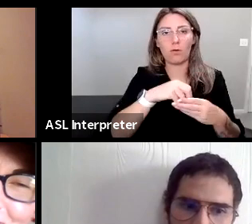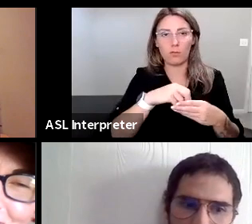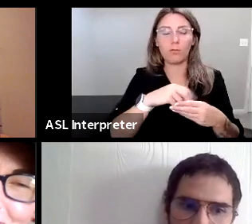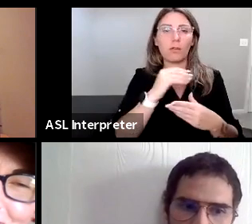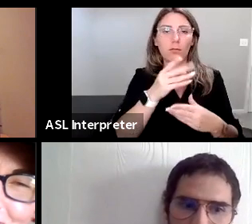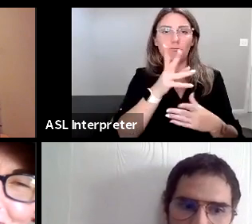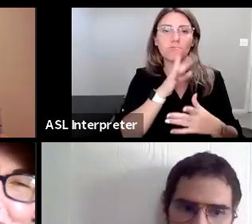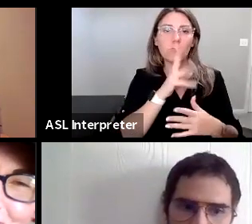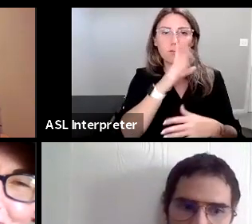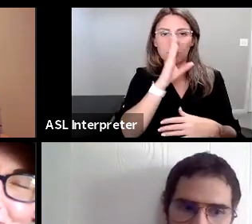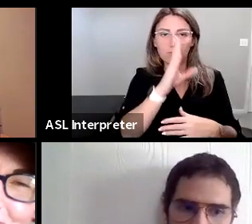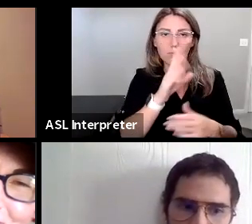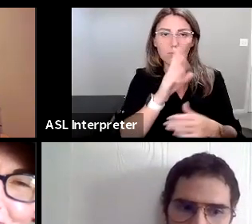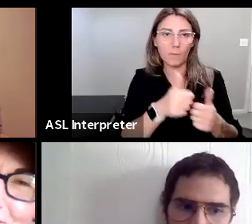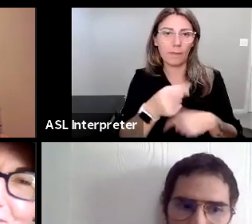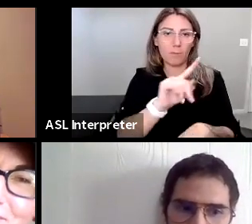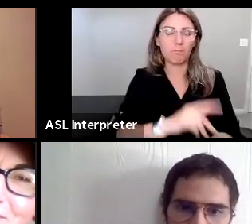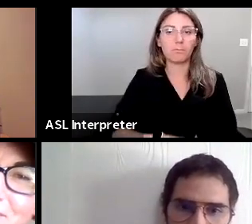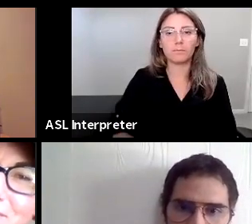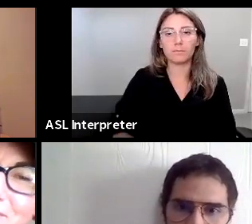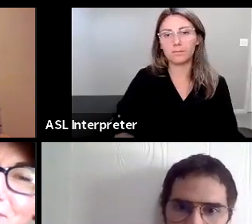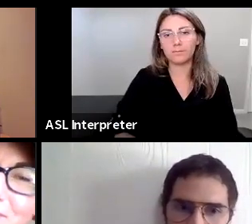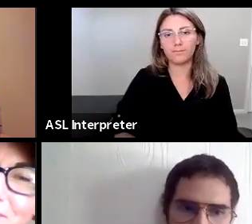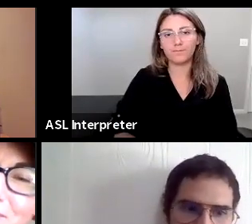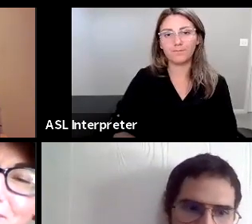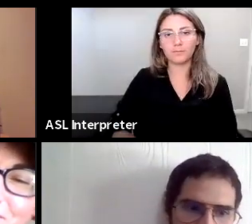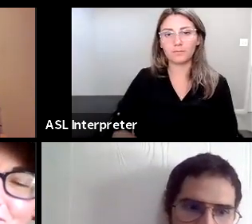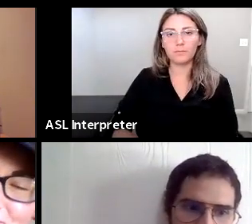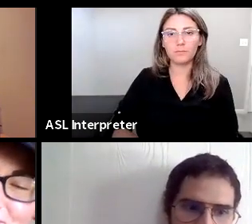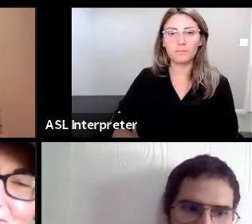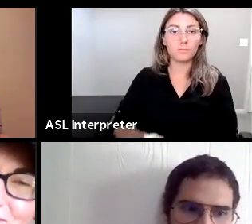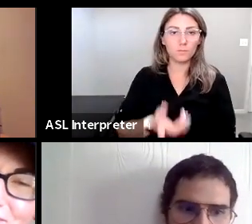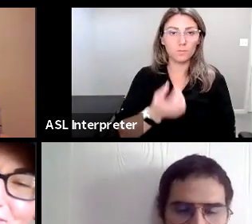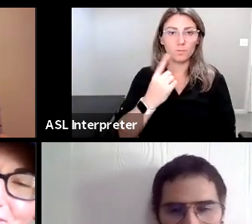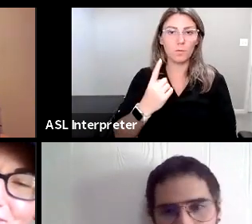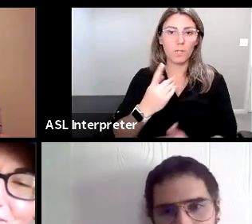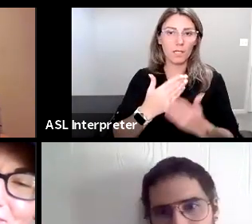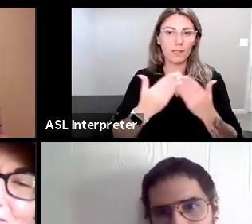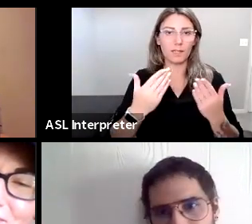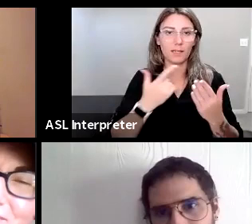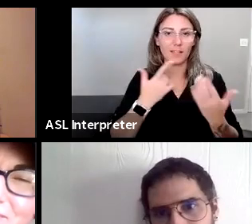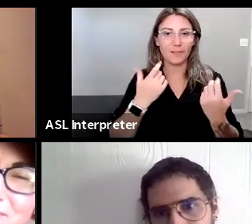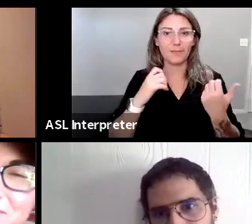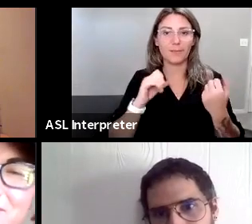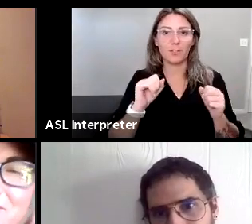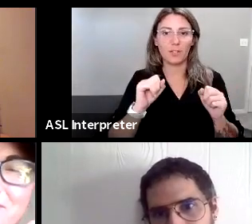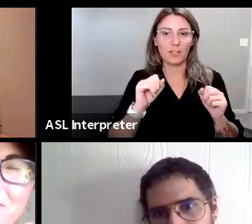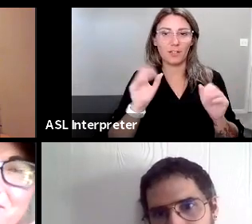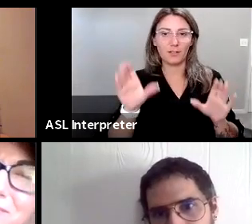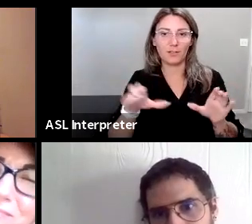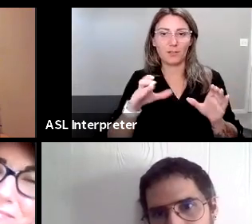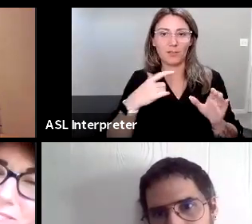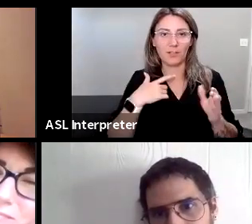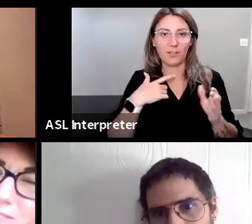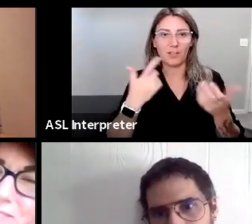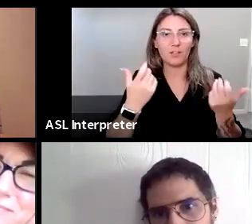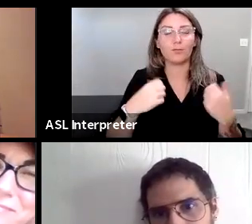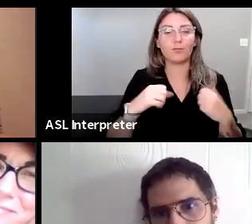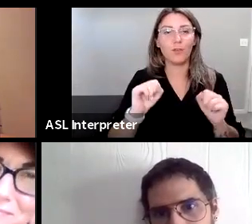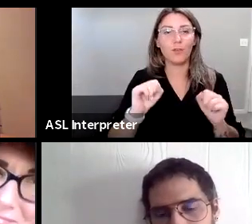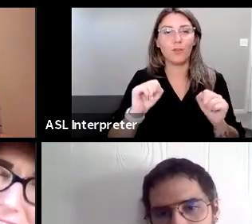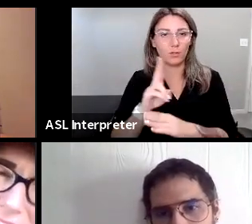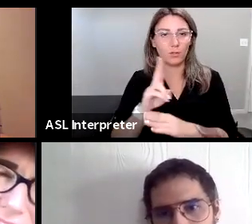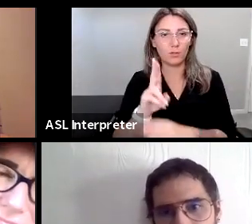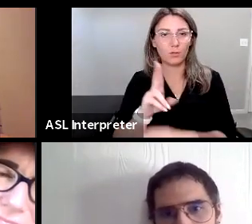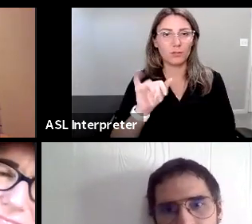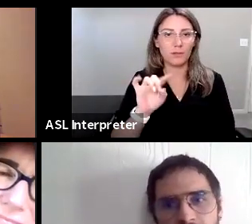them. So one thing I keep trying to do is I try to use Latinx when